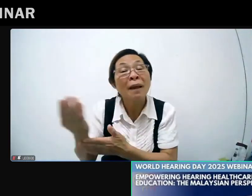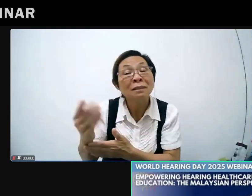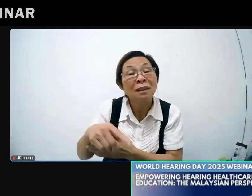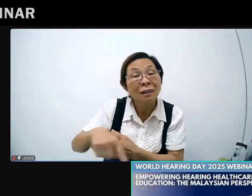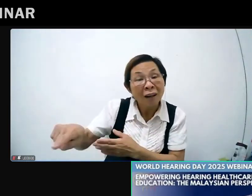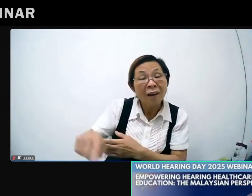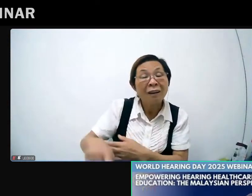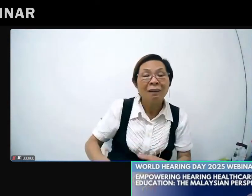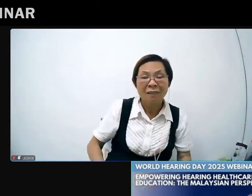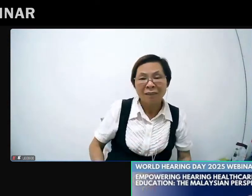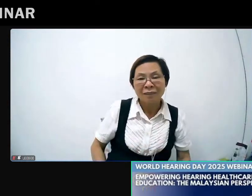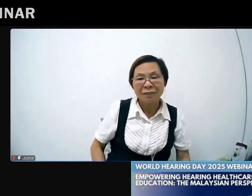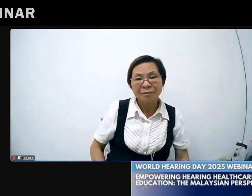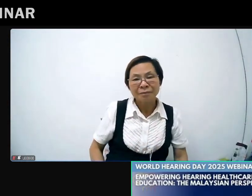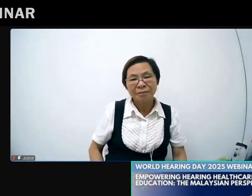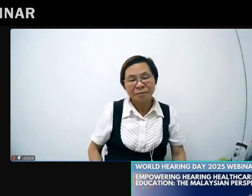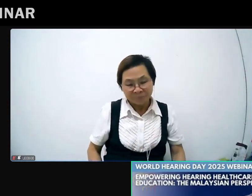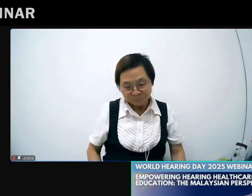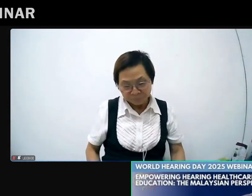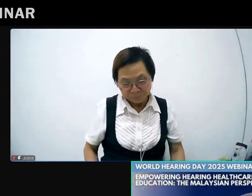well.